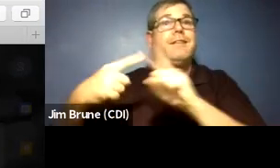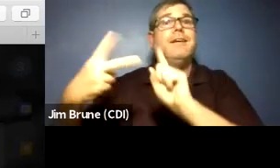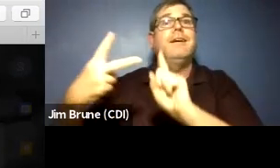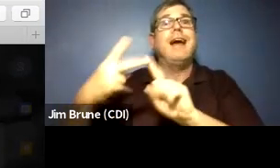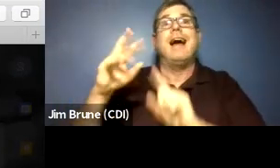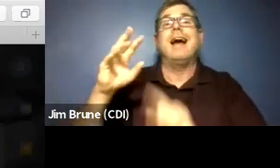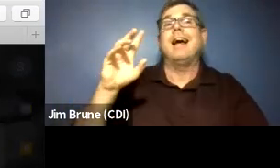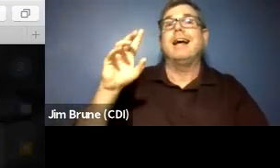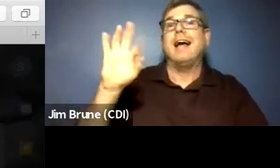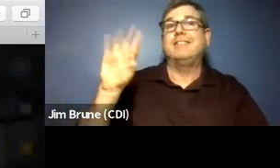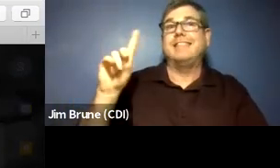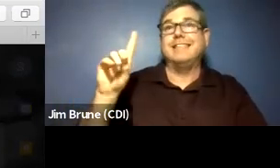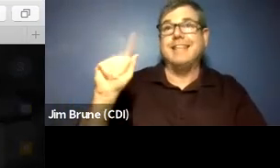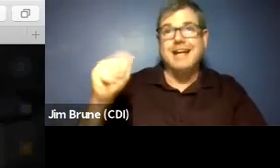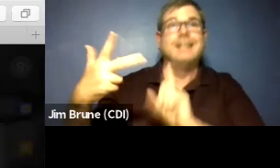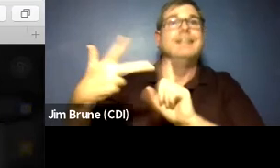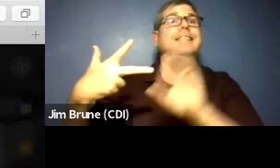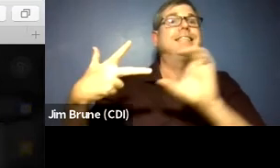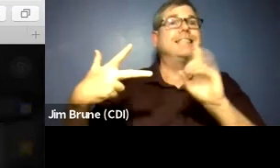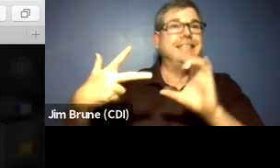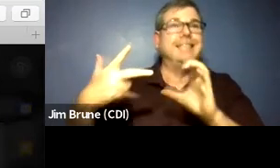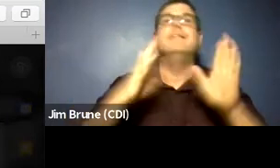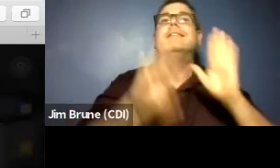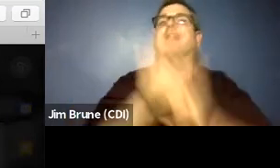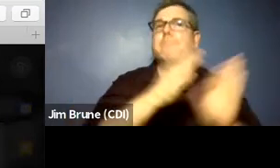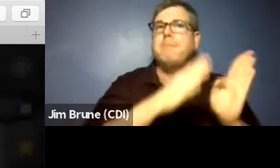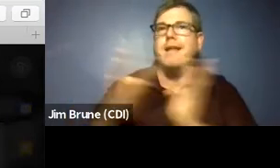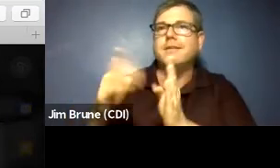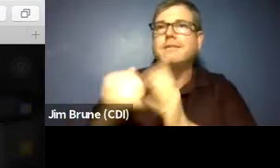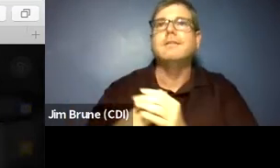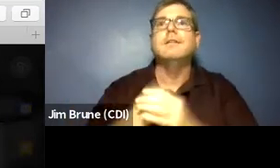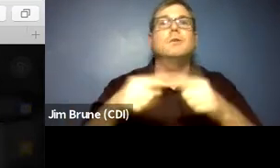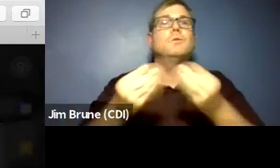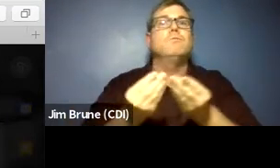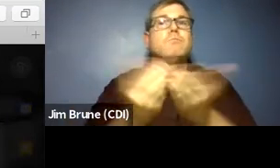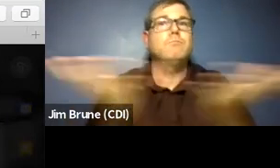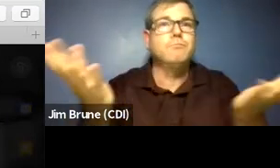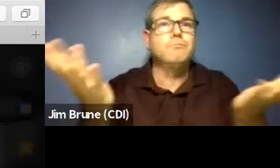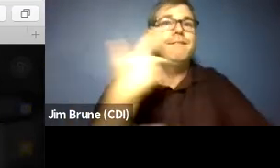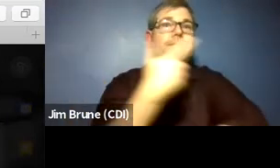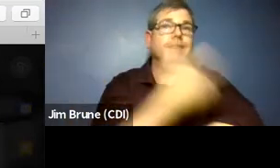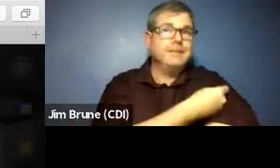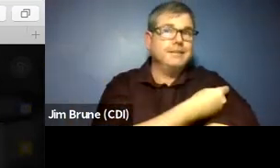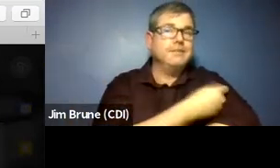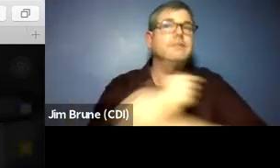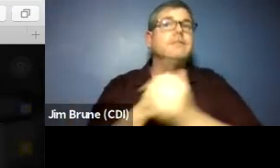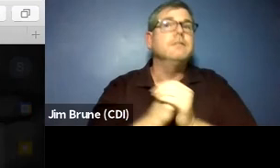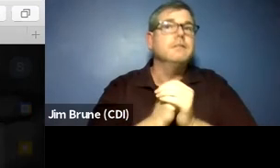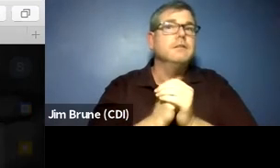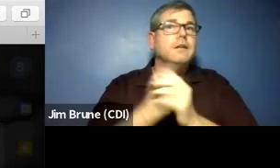developed plans to distribute the vaccine through a tiered